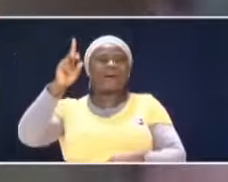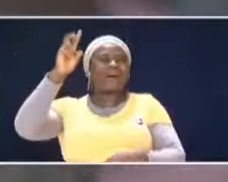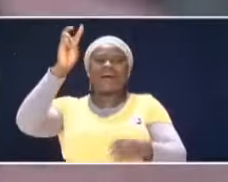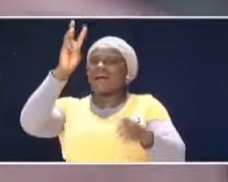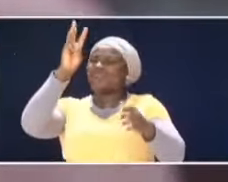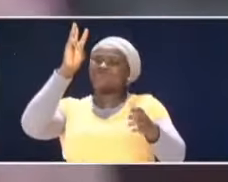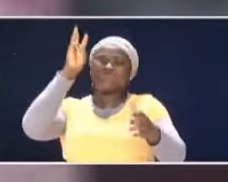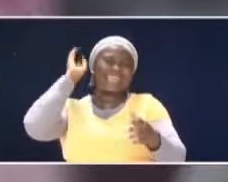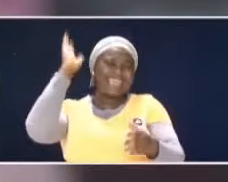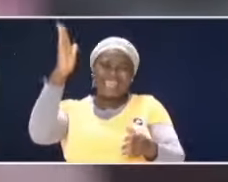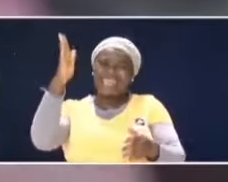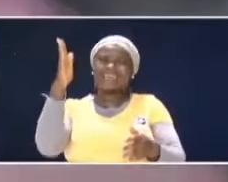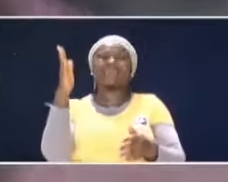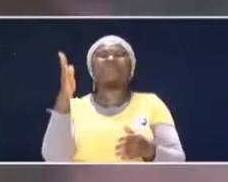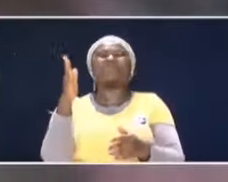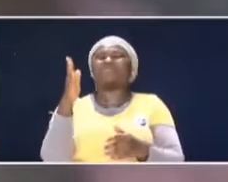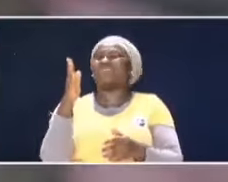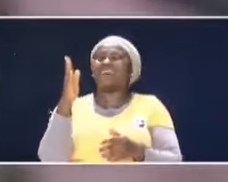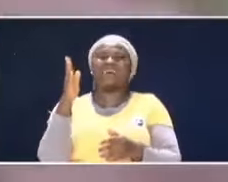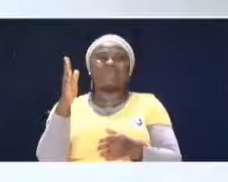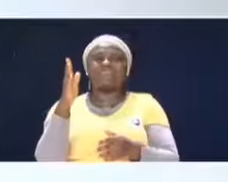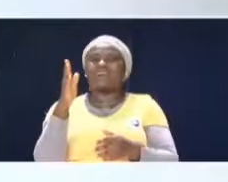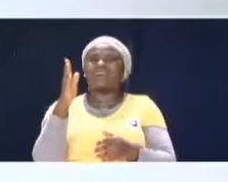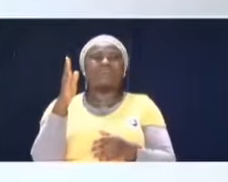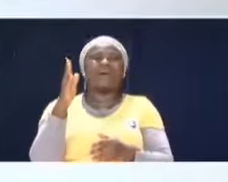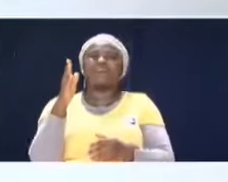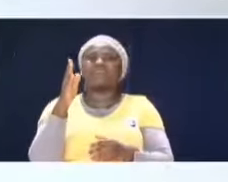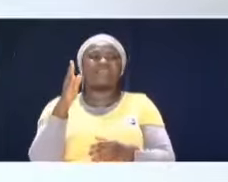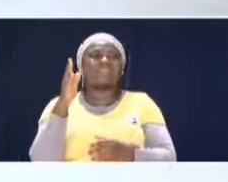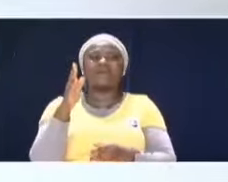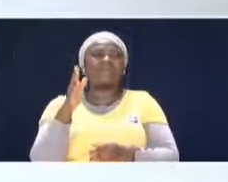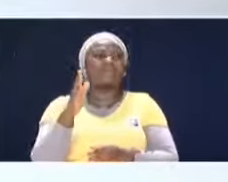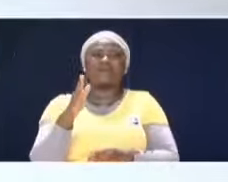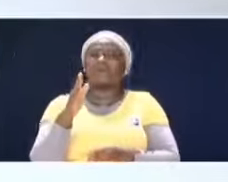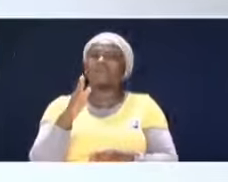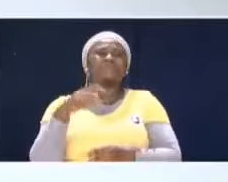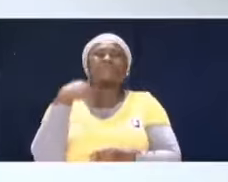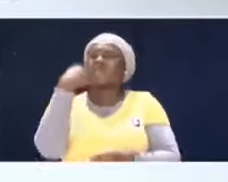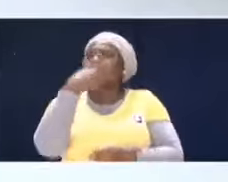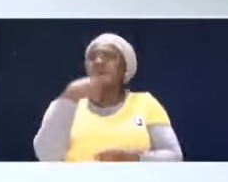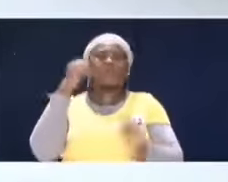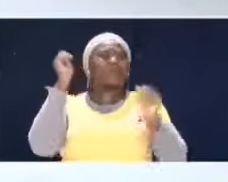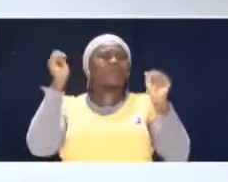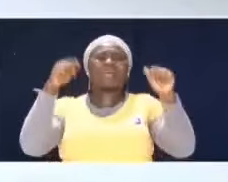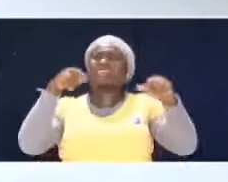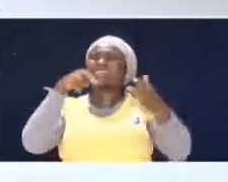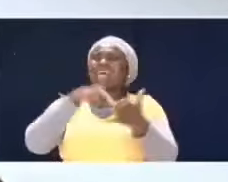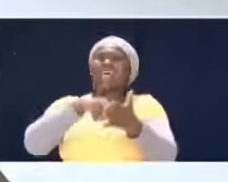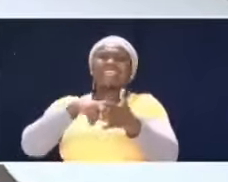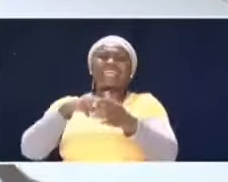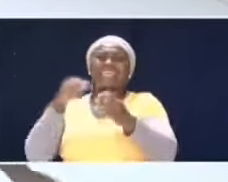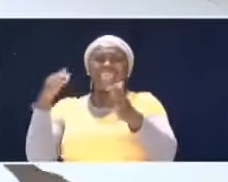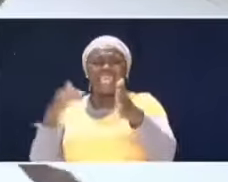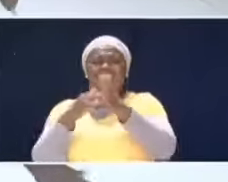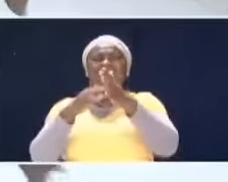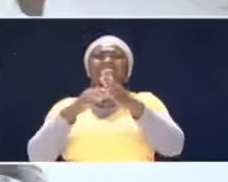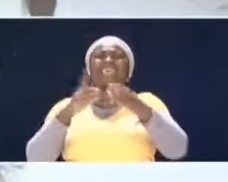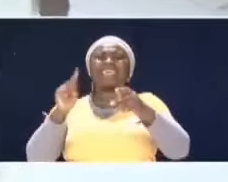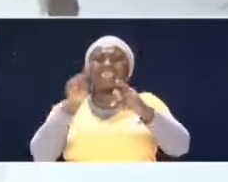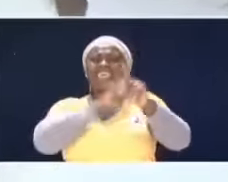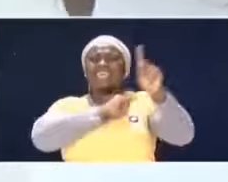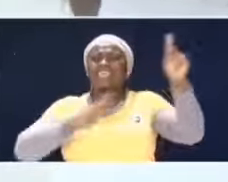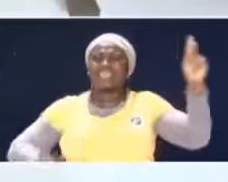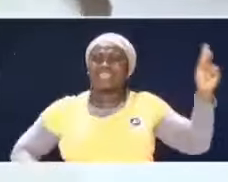no one will. And Perede Gopera Natalia, hey, who can stand against the